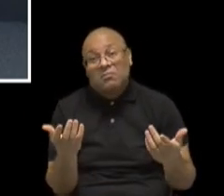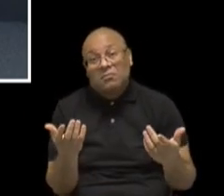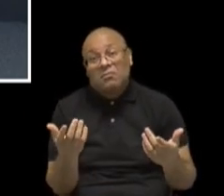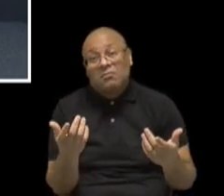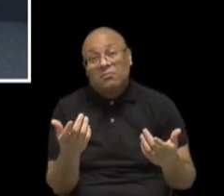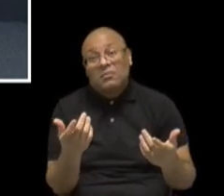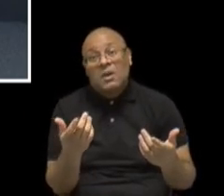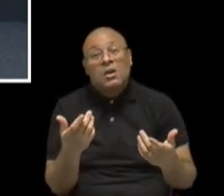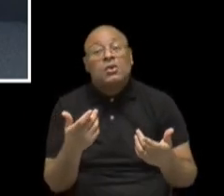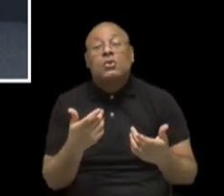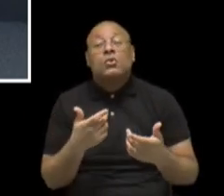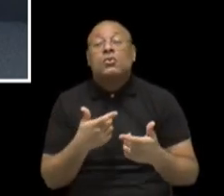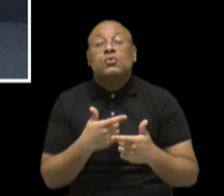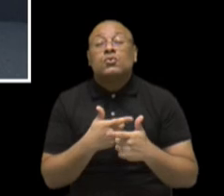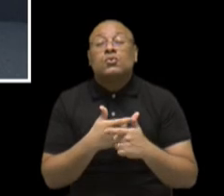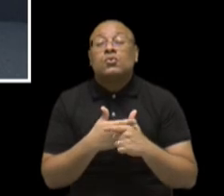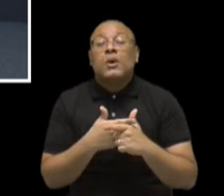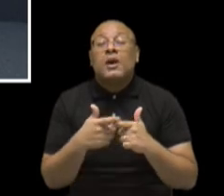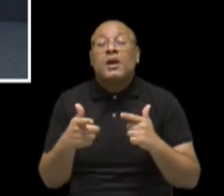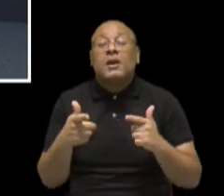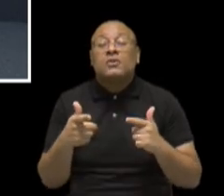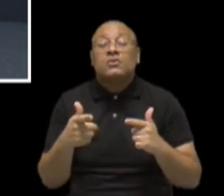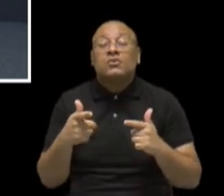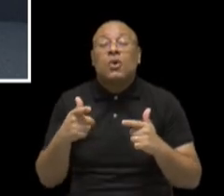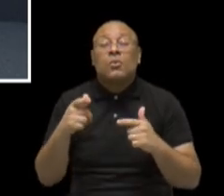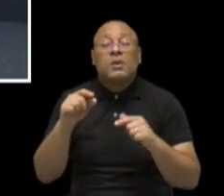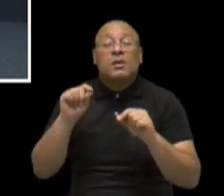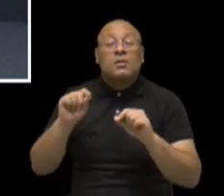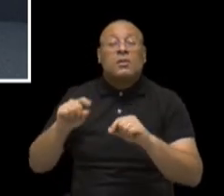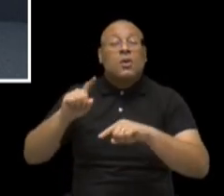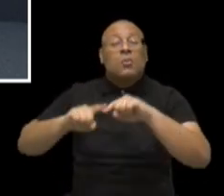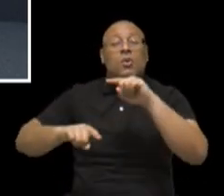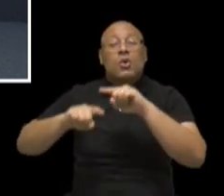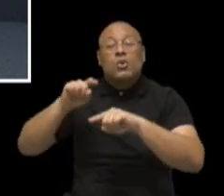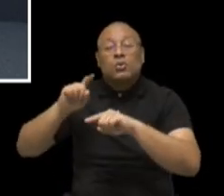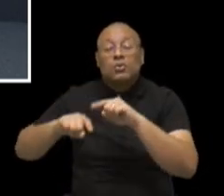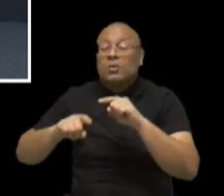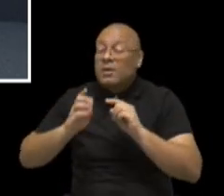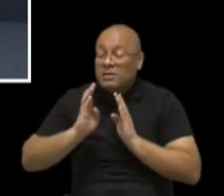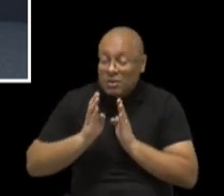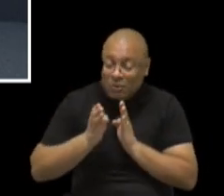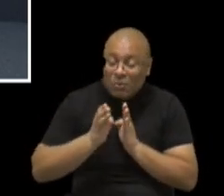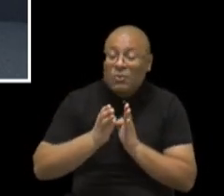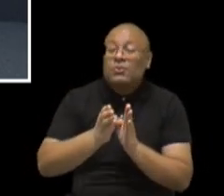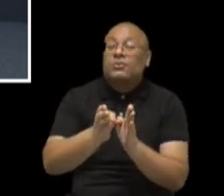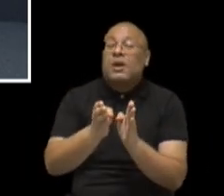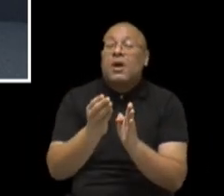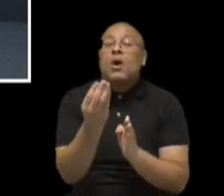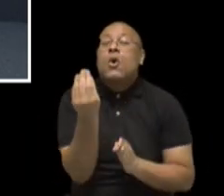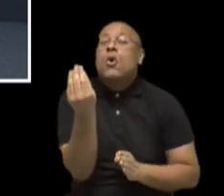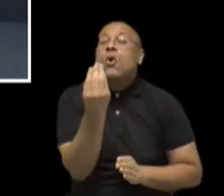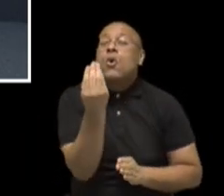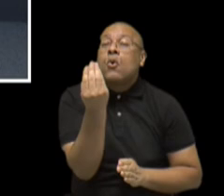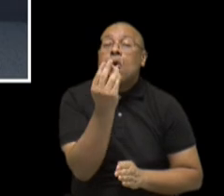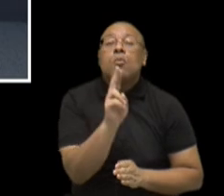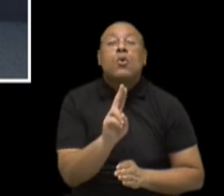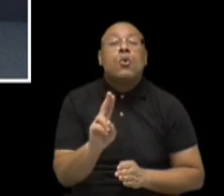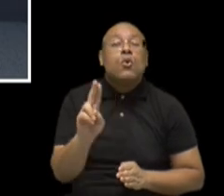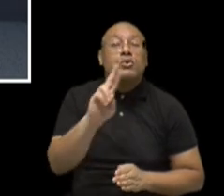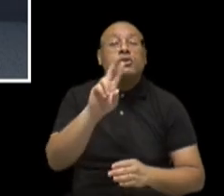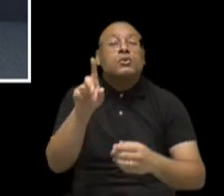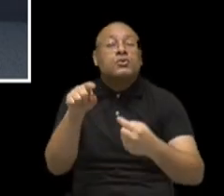So nothing is set in stone. You know, we're going with the flow and going and seeing how it moves and how it goes.